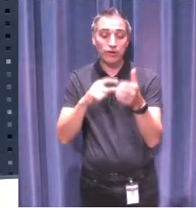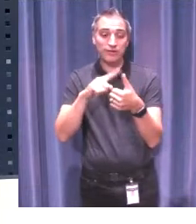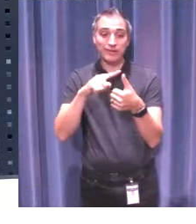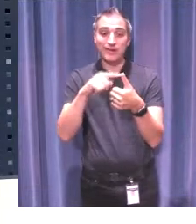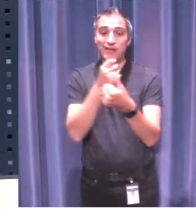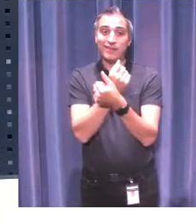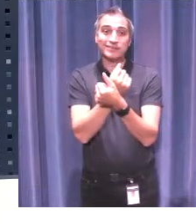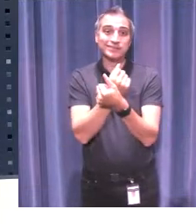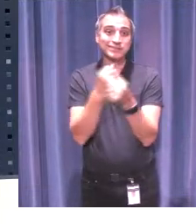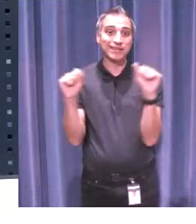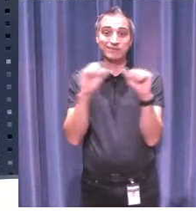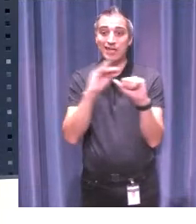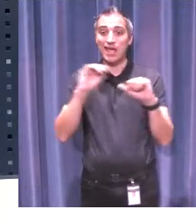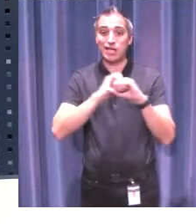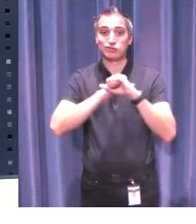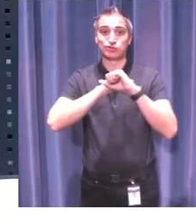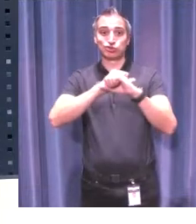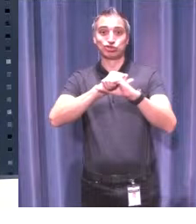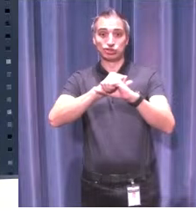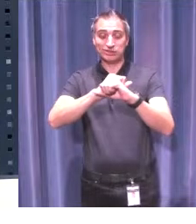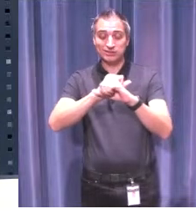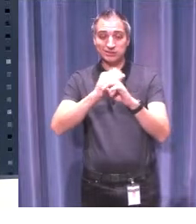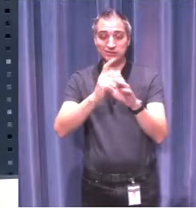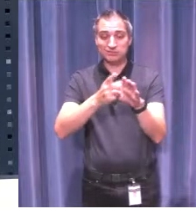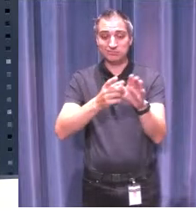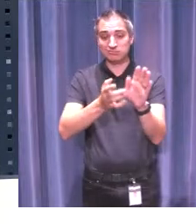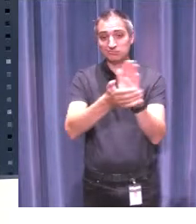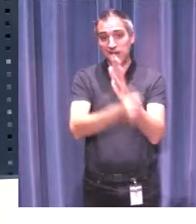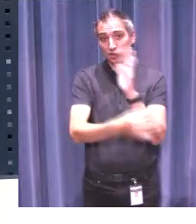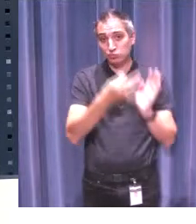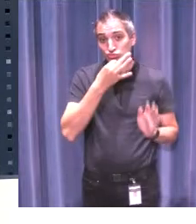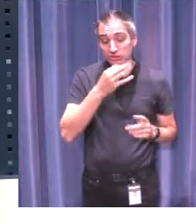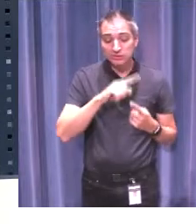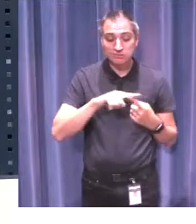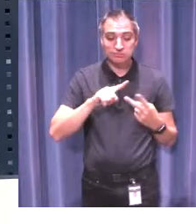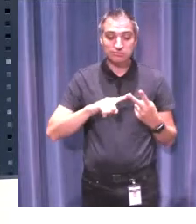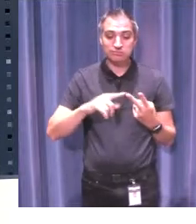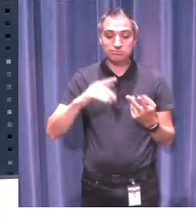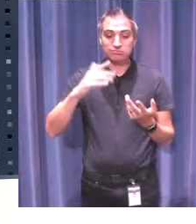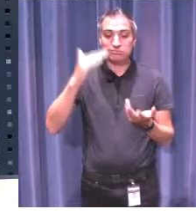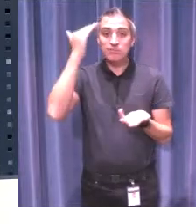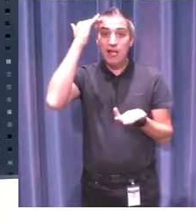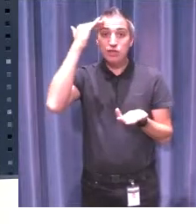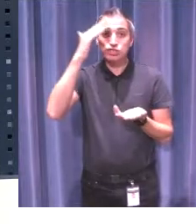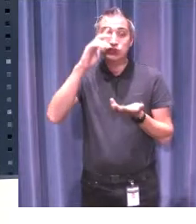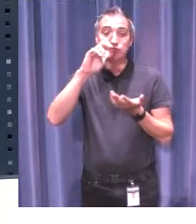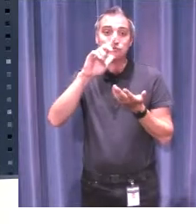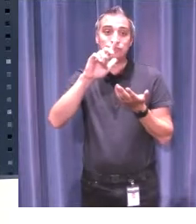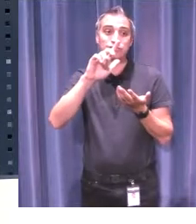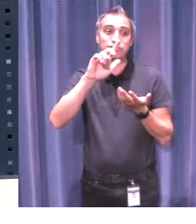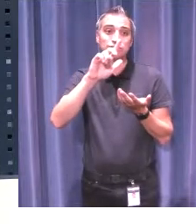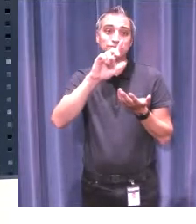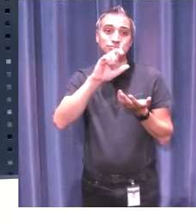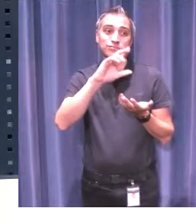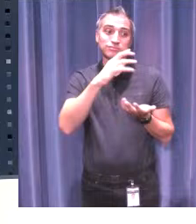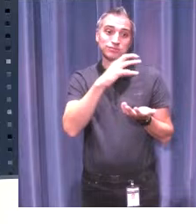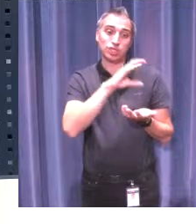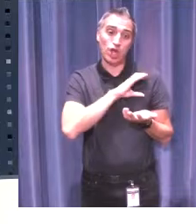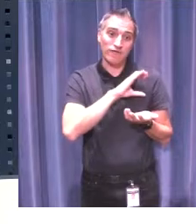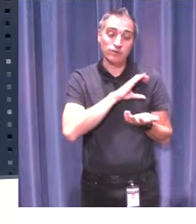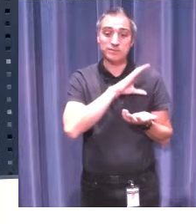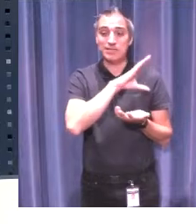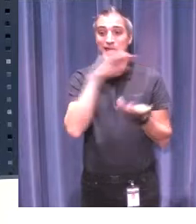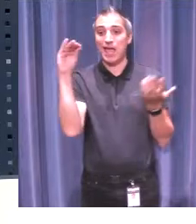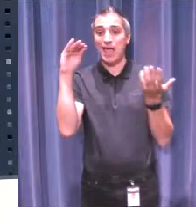security expertise that I mentioned, knowledge of law enforcement and emergency management,